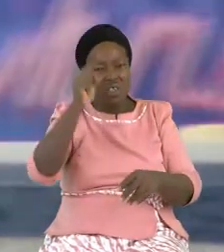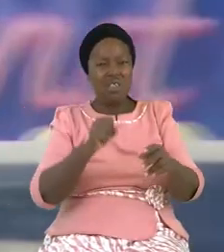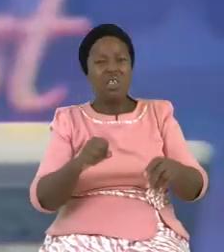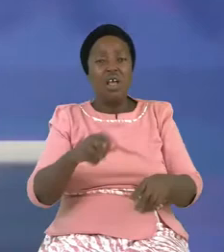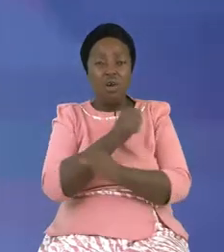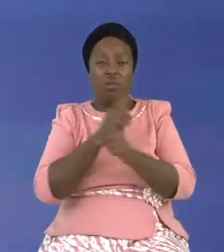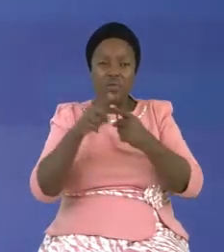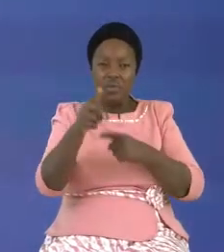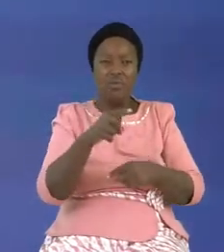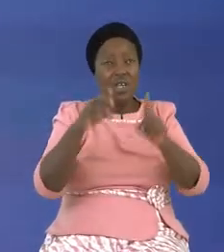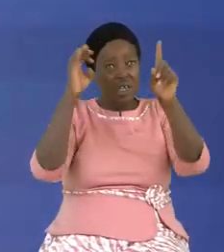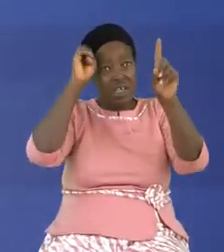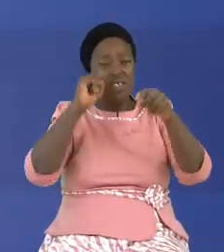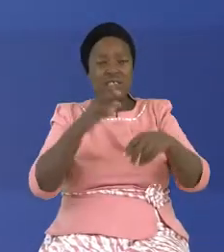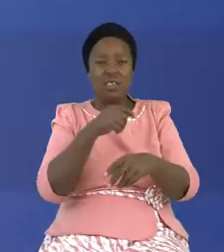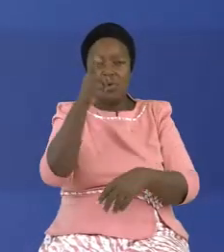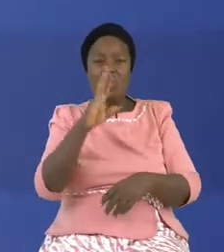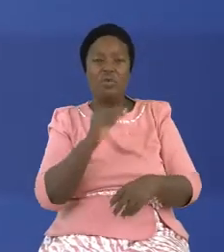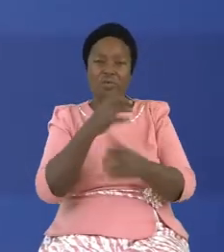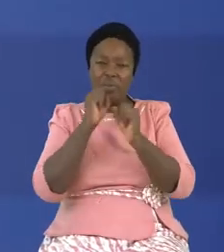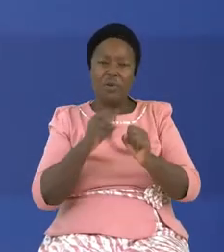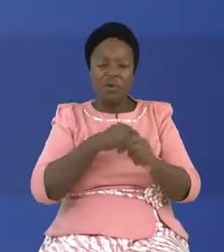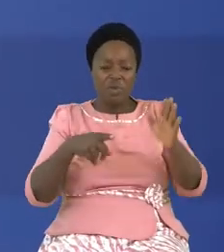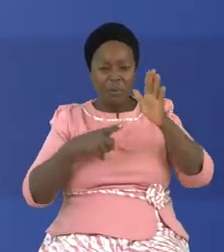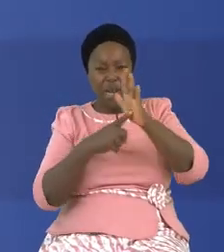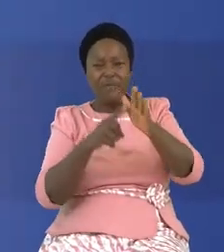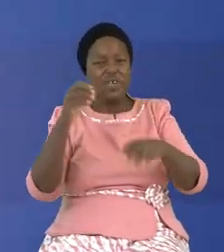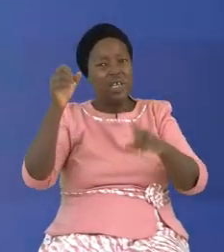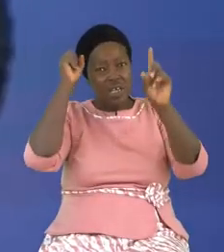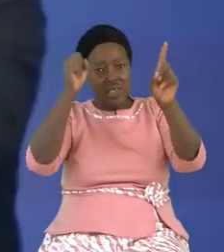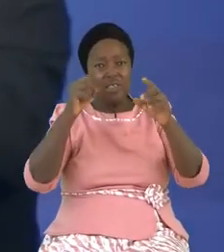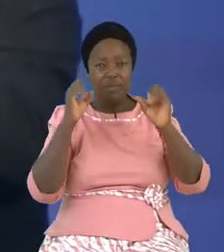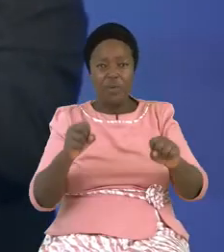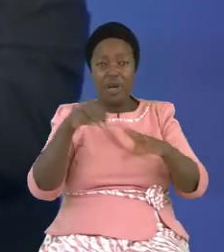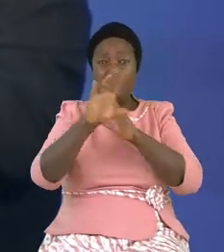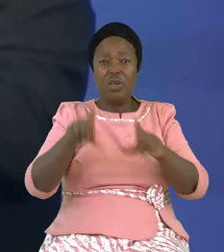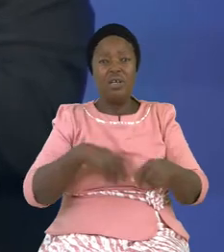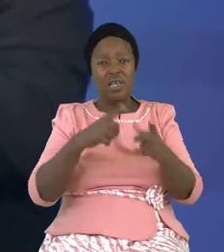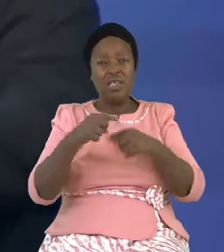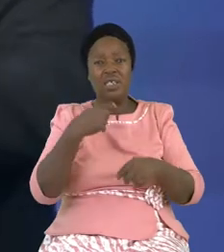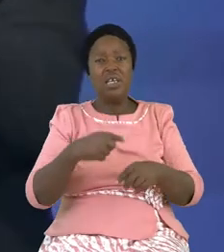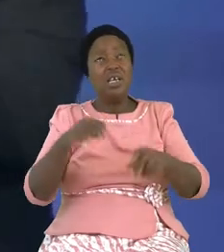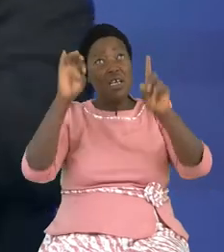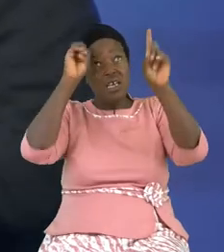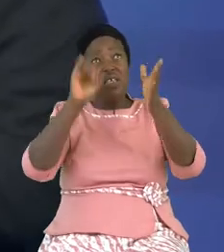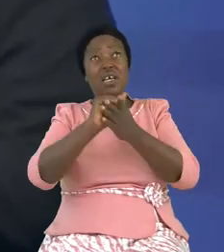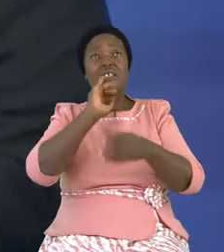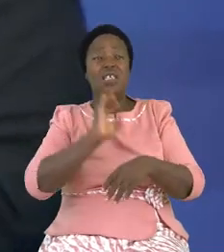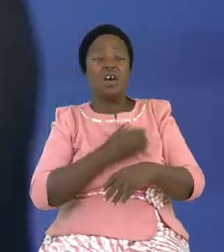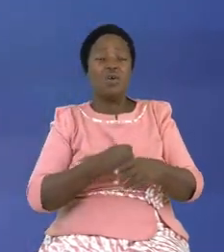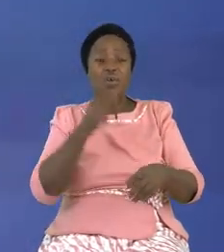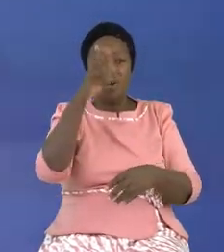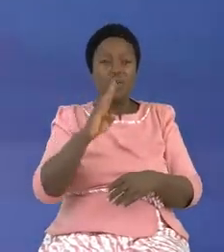of power. He will manifest his power in your life. It says, he that is our God is the God